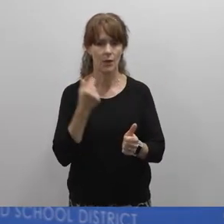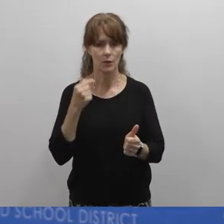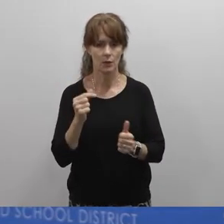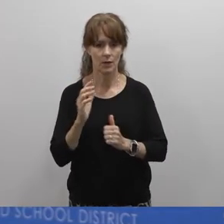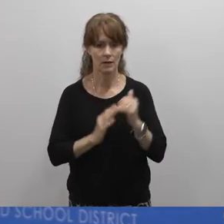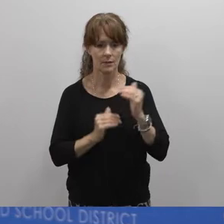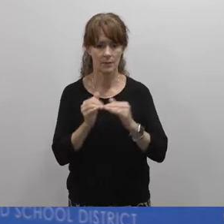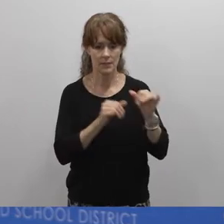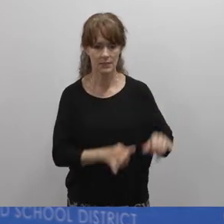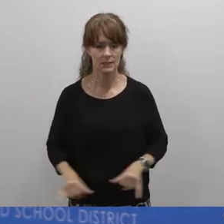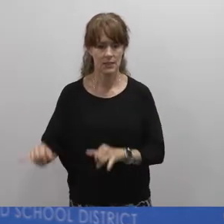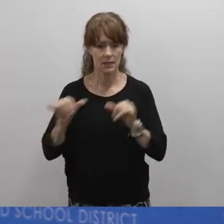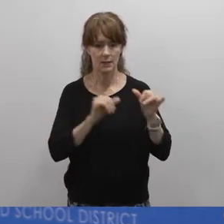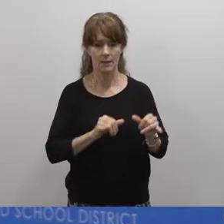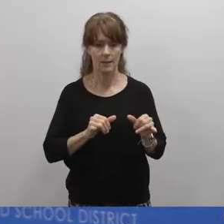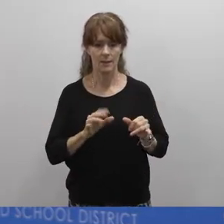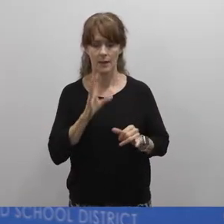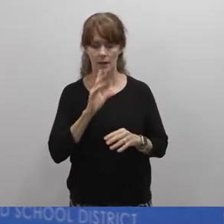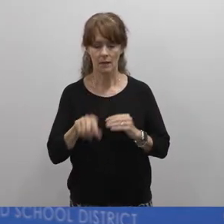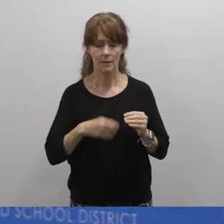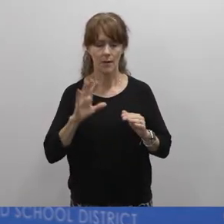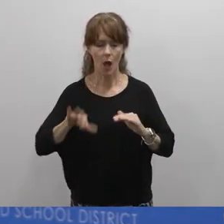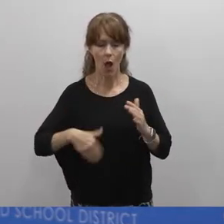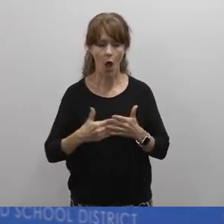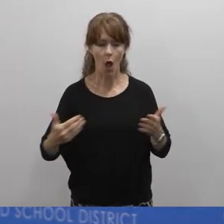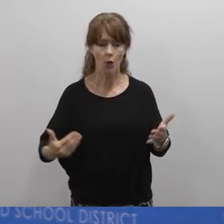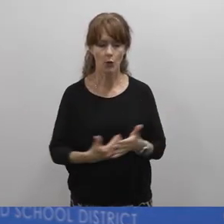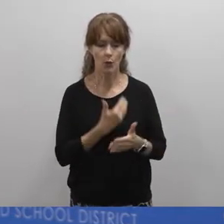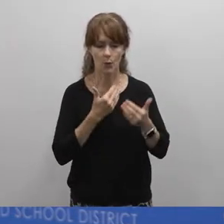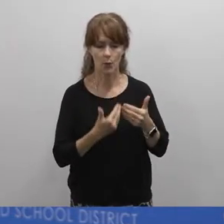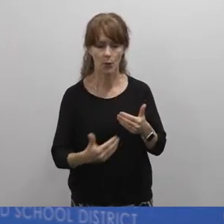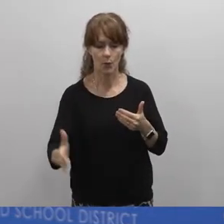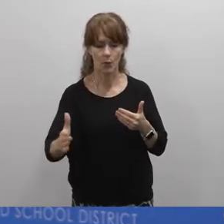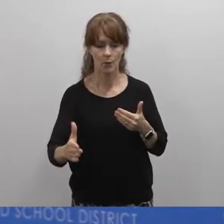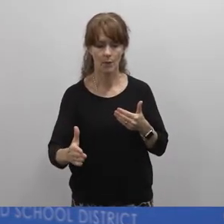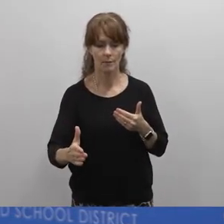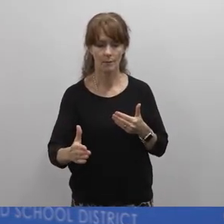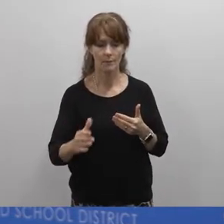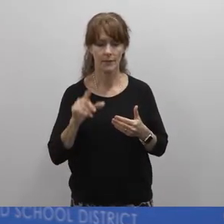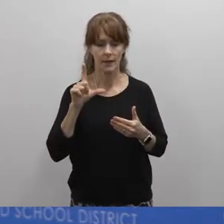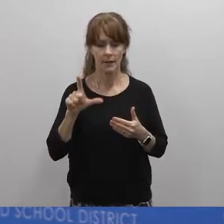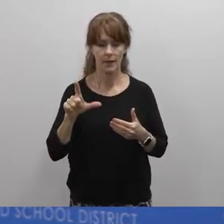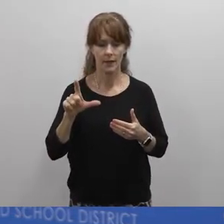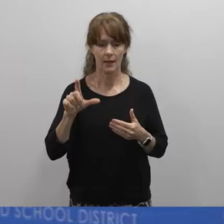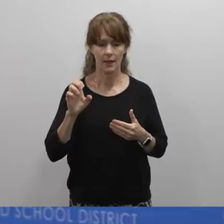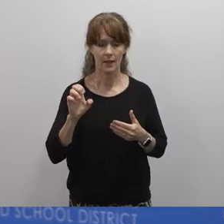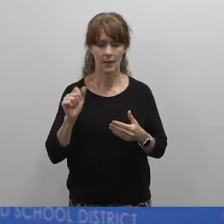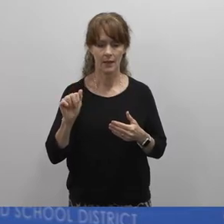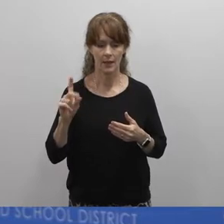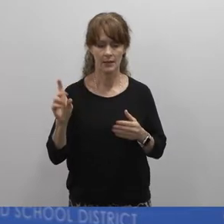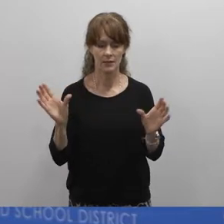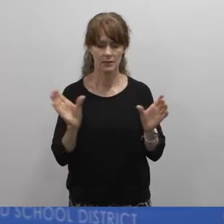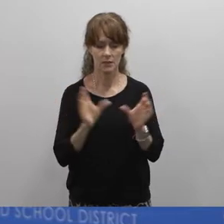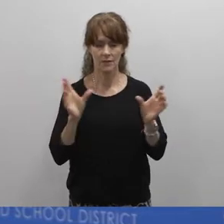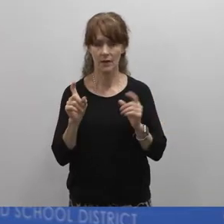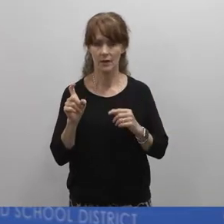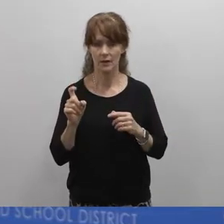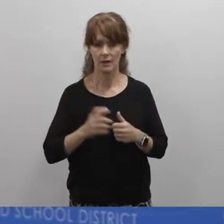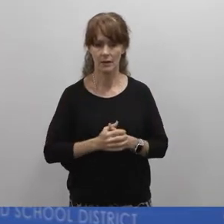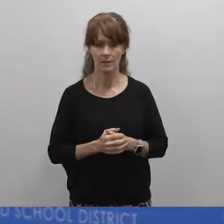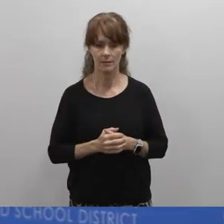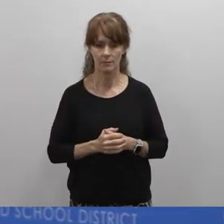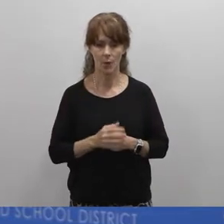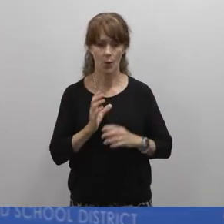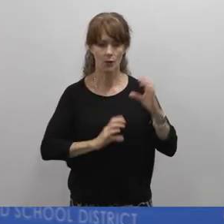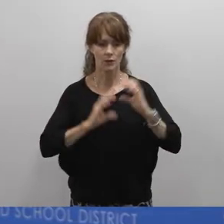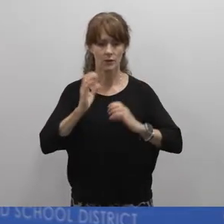building standards. Are we talking about all new projects moving forward being LEED certified? Or are you saying that just the